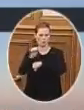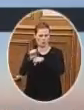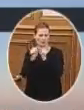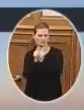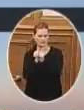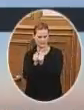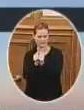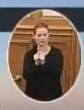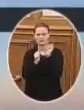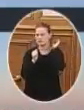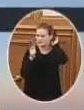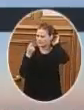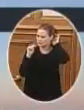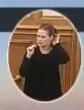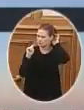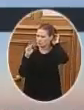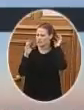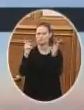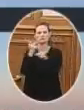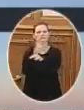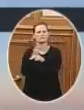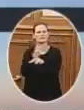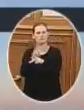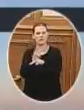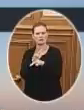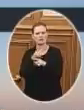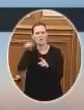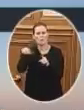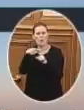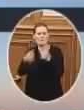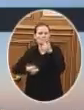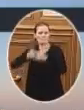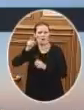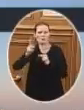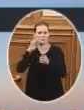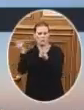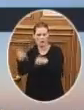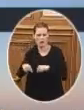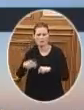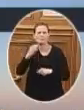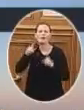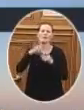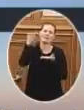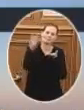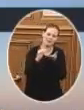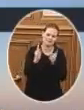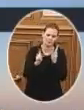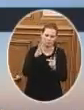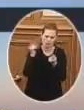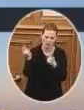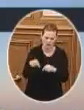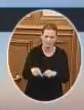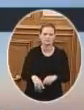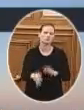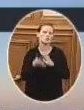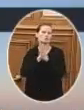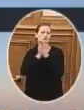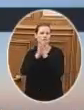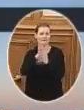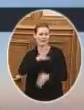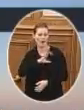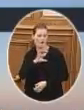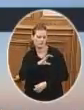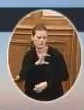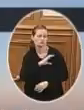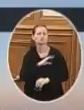race numbers and then smaller days where they don't need to deploy as much resources. Same thing with parking control officers, same thing with traffic operations. So